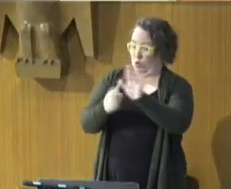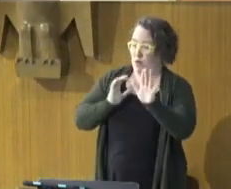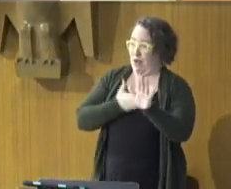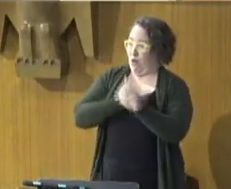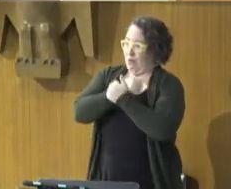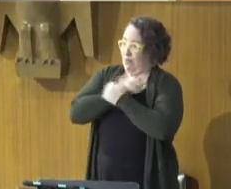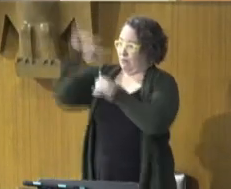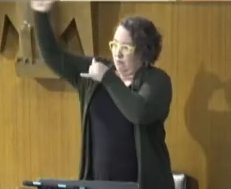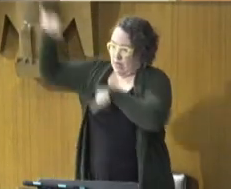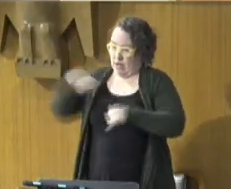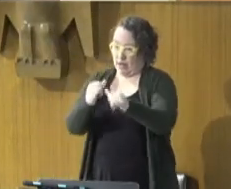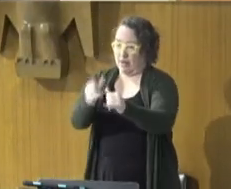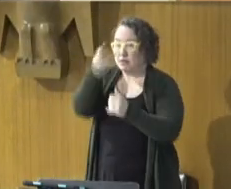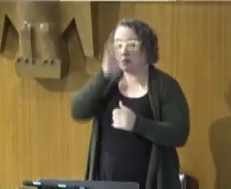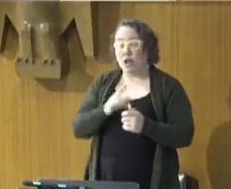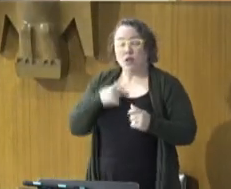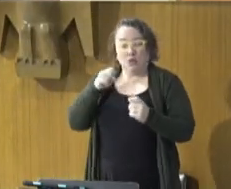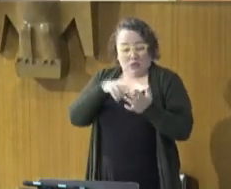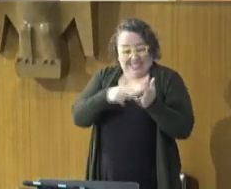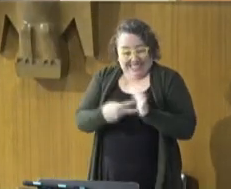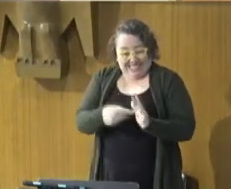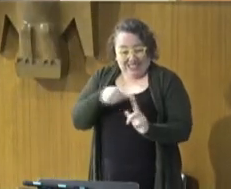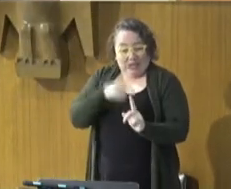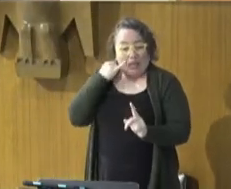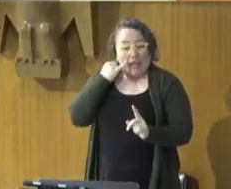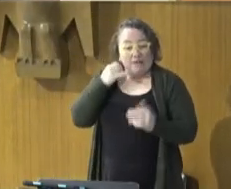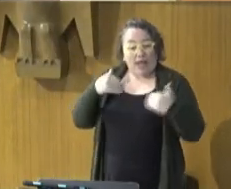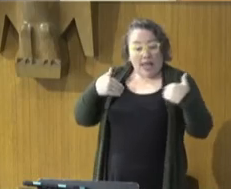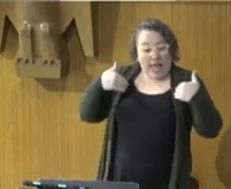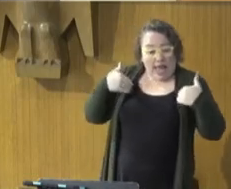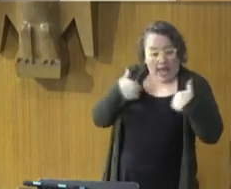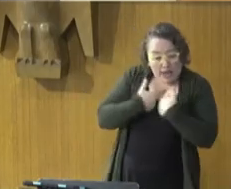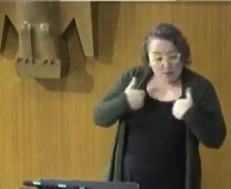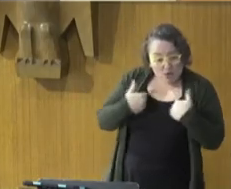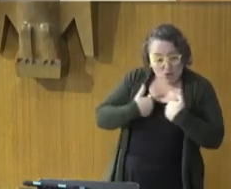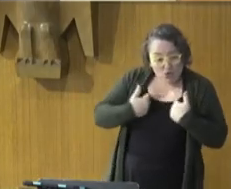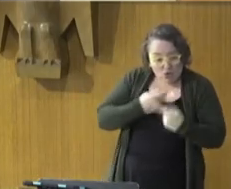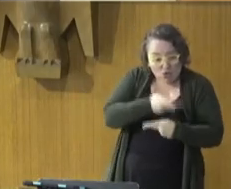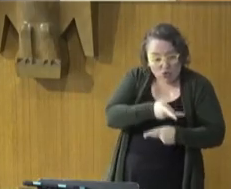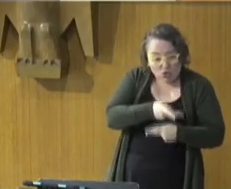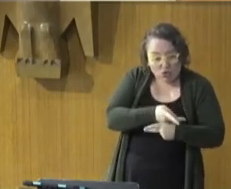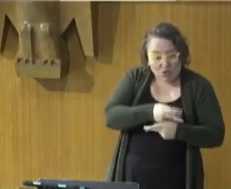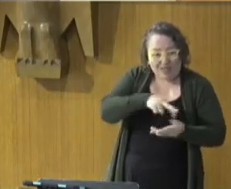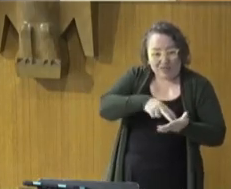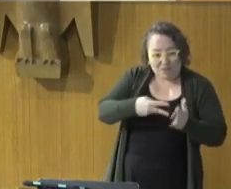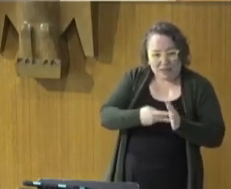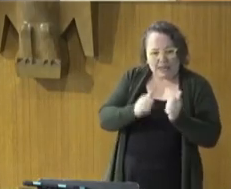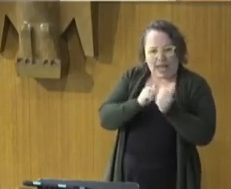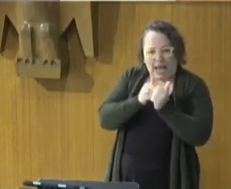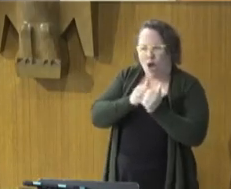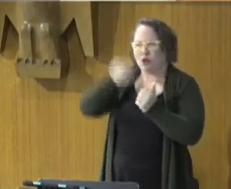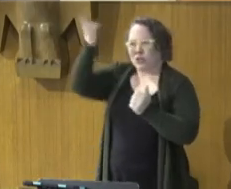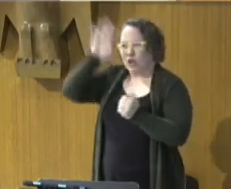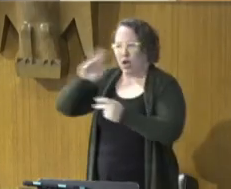us. Treating someone like an animal shouldn't mean treating them inhumanely.